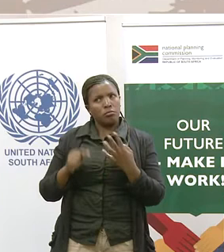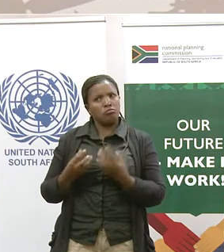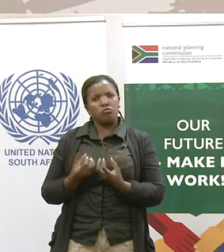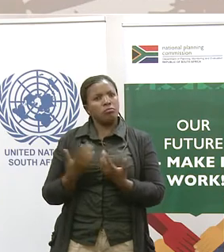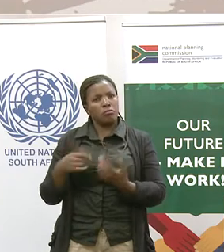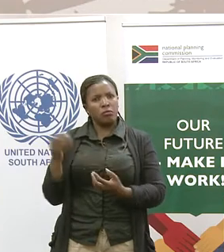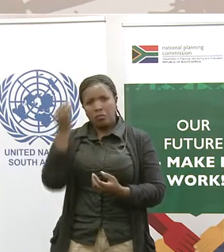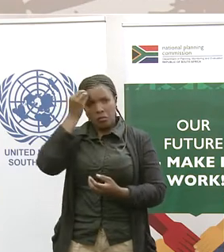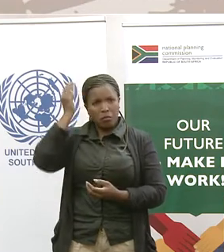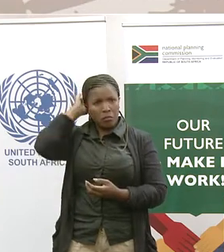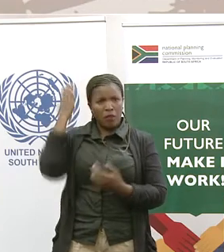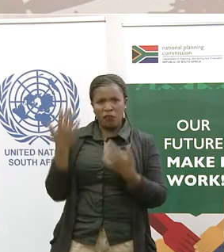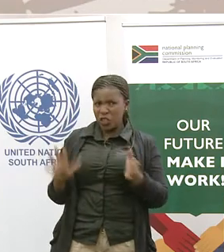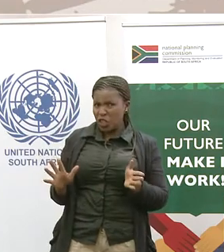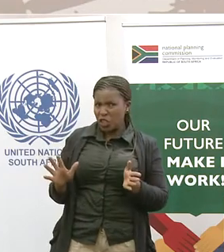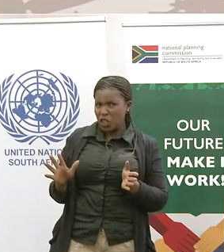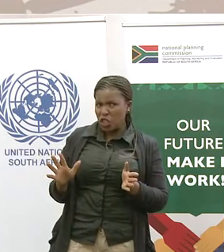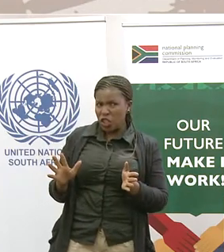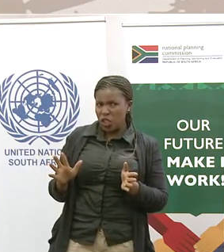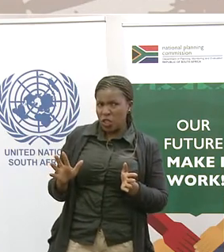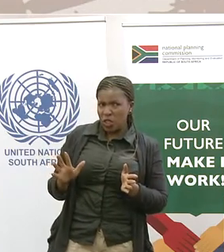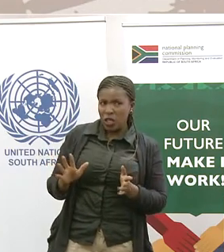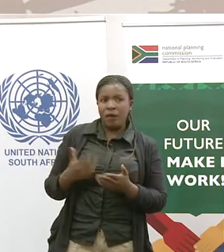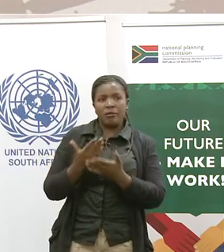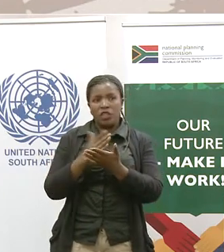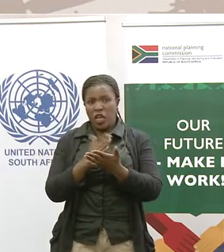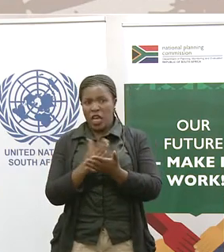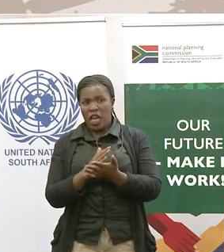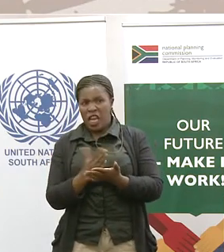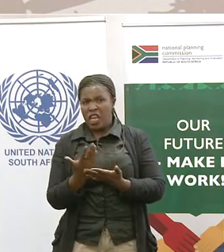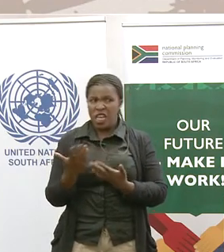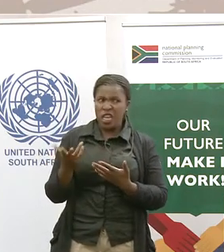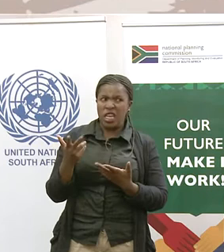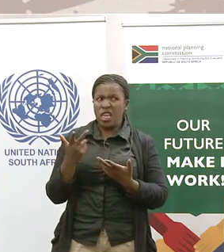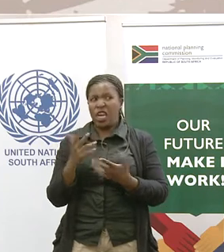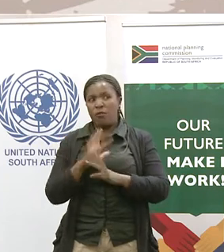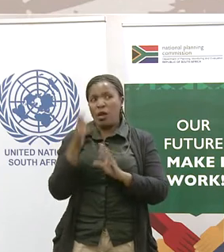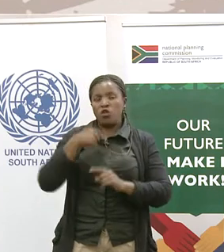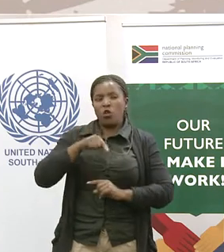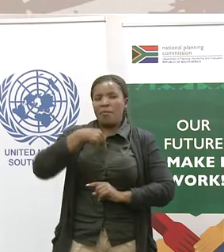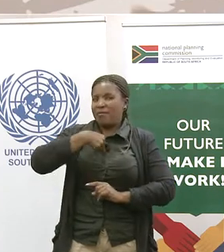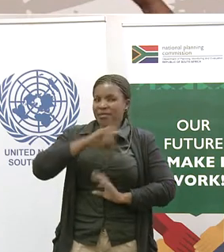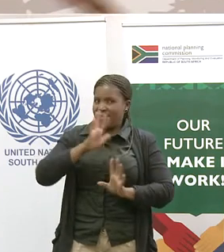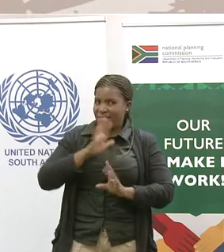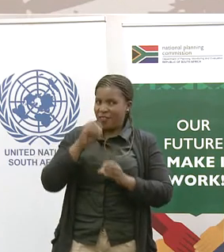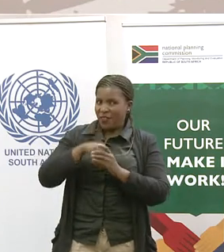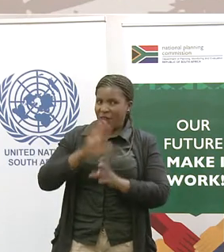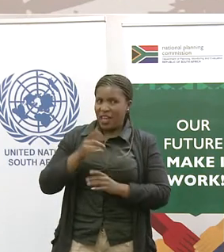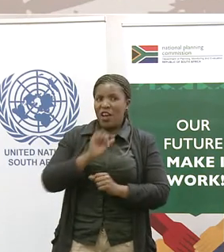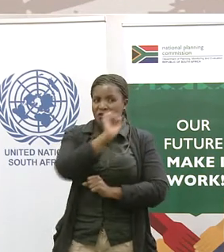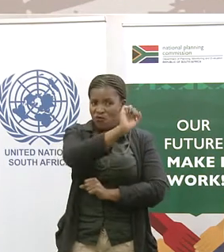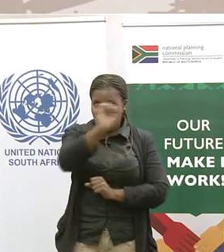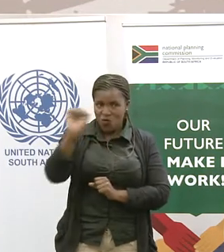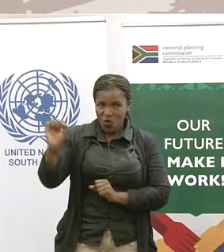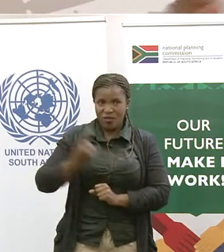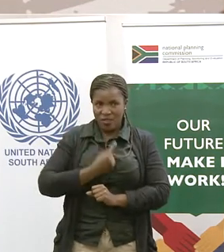myself in terms of perspectives that have been shared, but I'm not going to get into that. The platform is yours. So we've got a roving